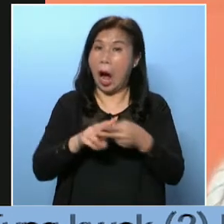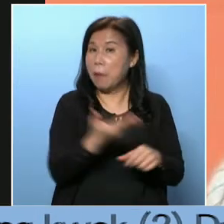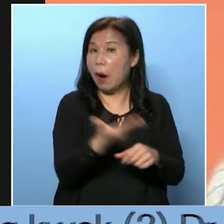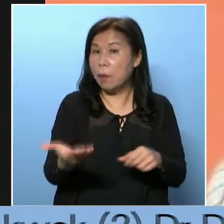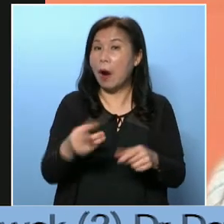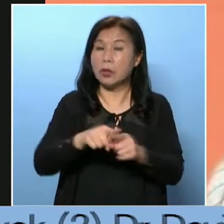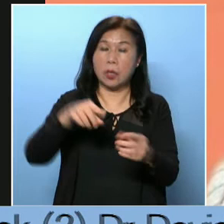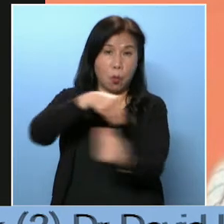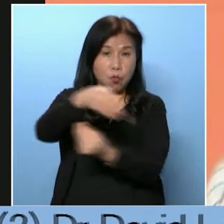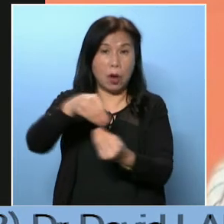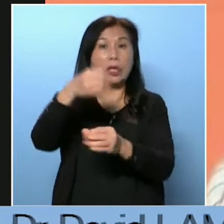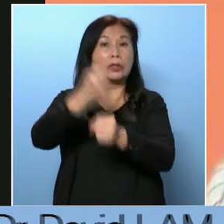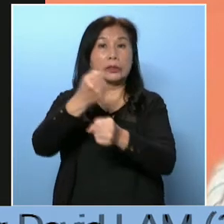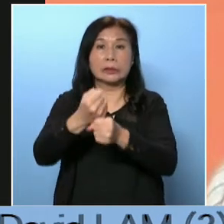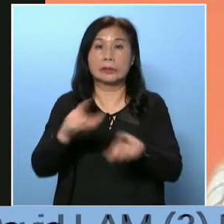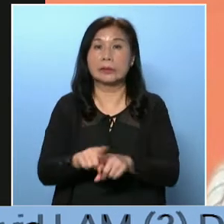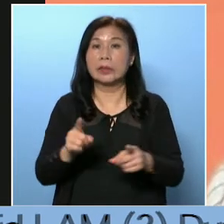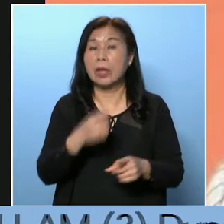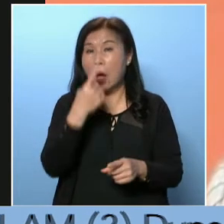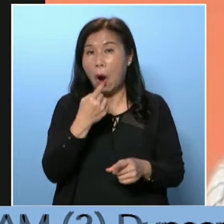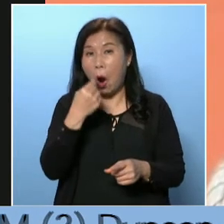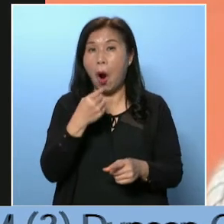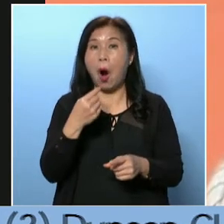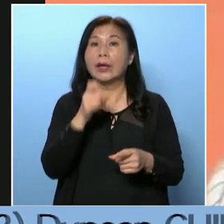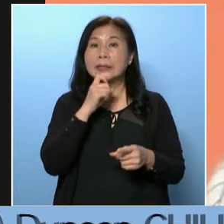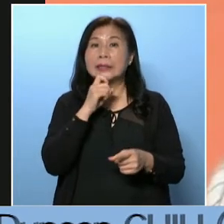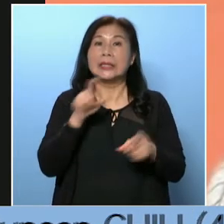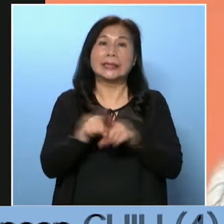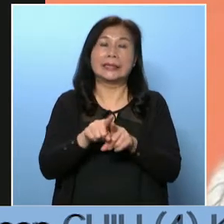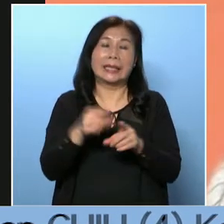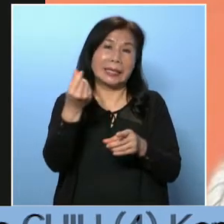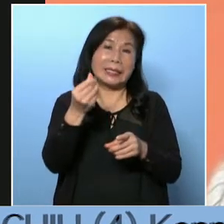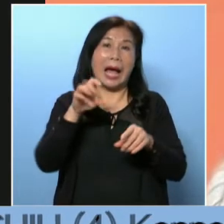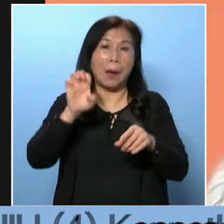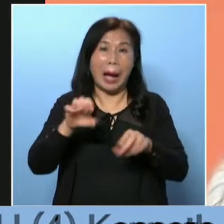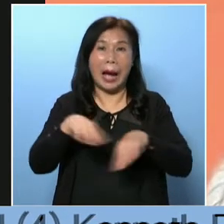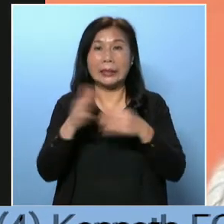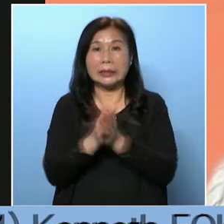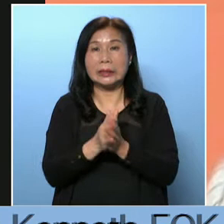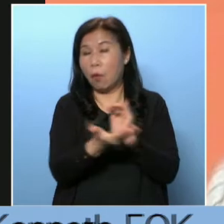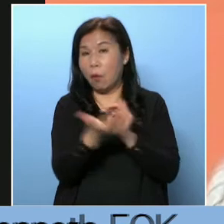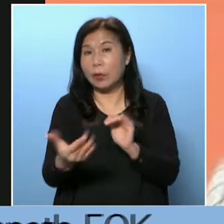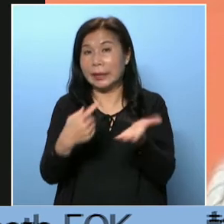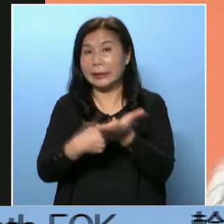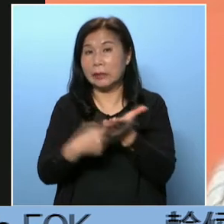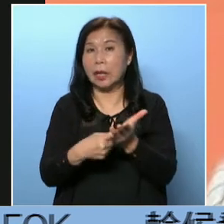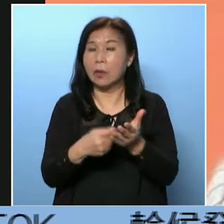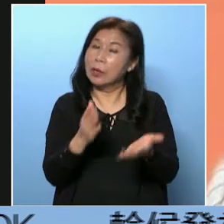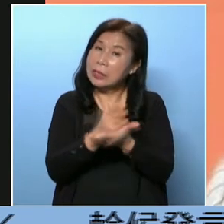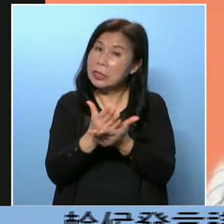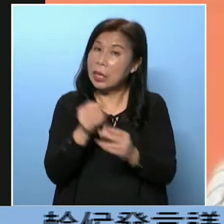example, we can make reference to the AWE, make use of the Hong Kong Coliseum and the Elizabeth Stadium and even